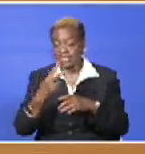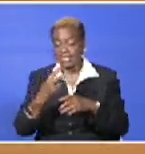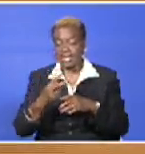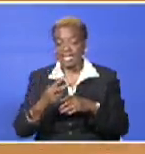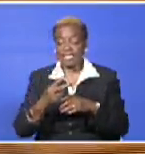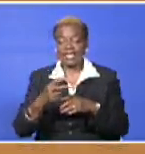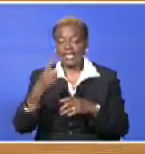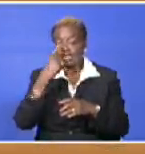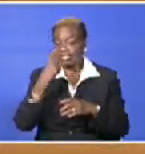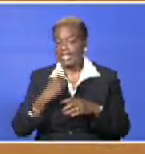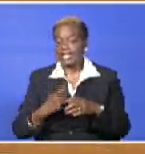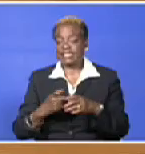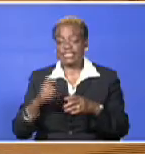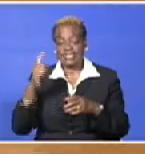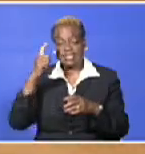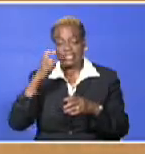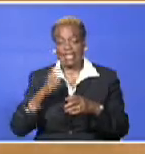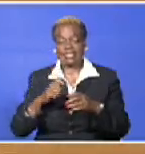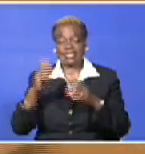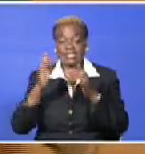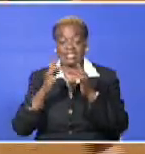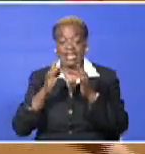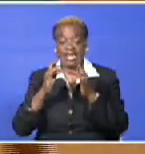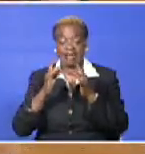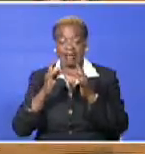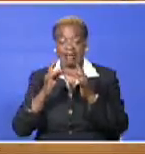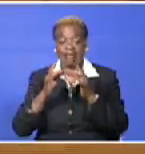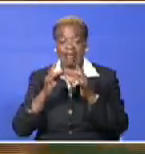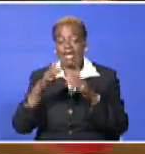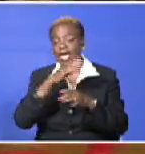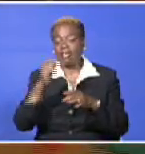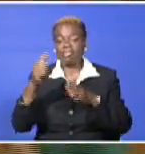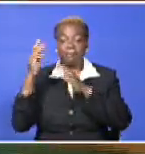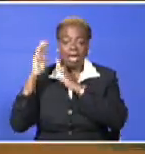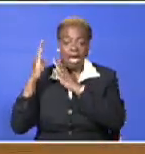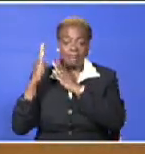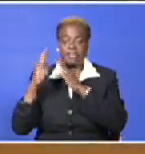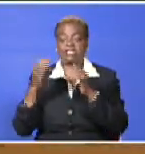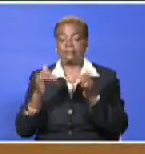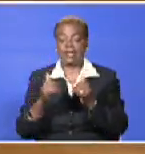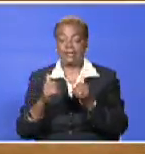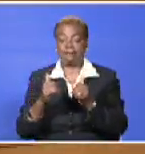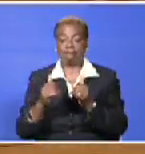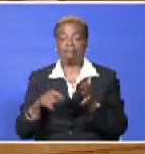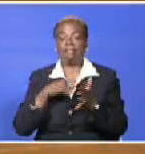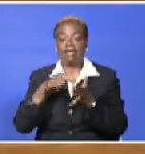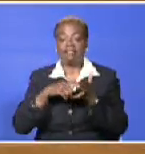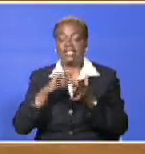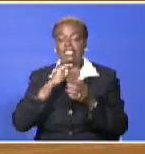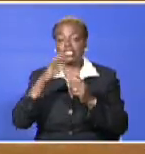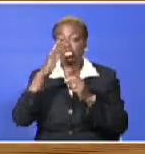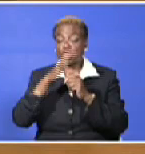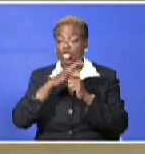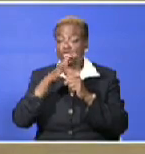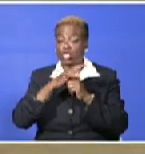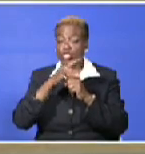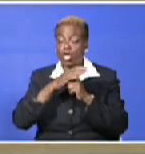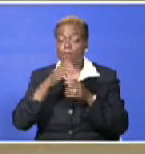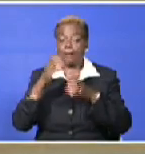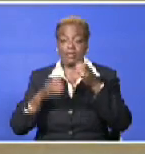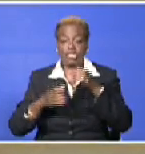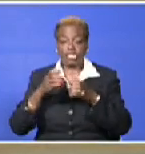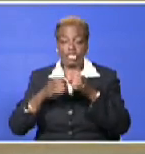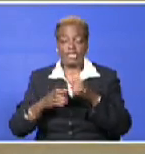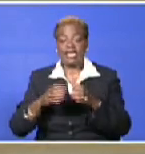in the gym tonight. Hopefully, as of Wednesday, we can have much more. But, you know, this is high, top-notch competition, and it's